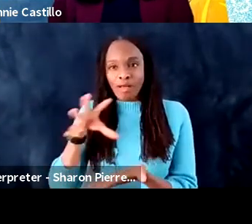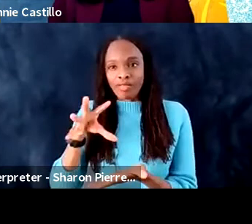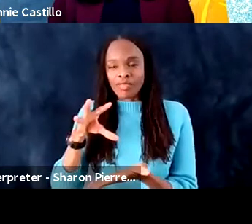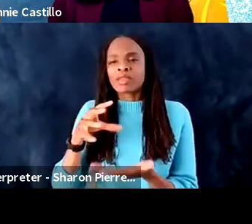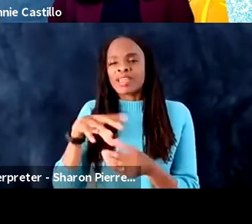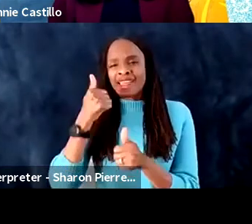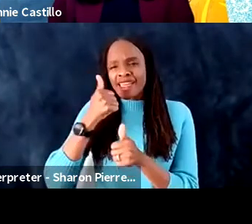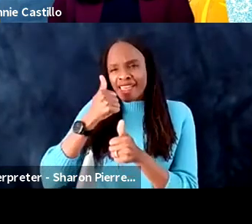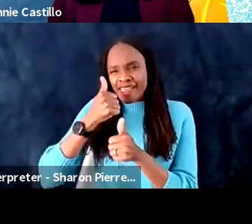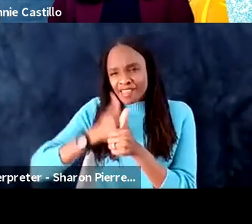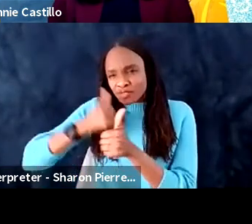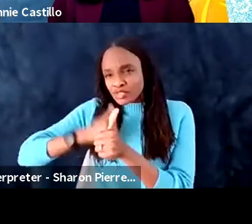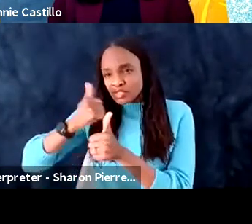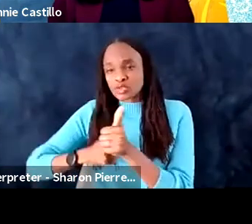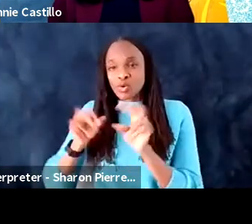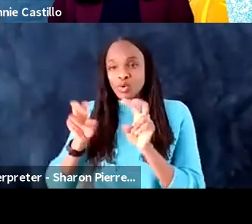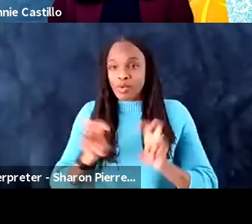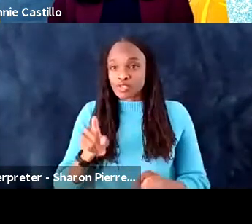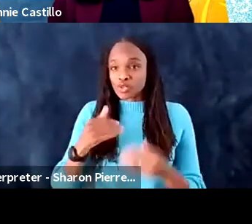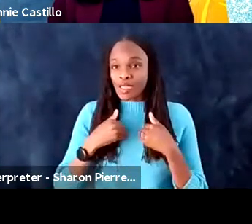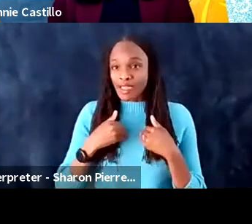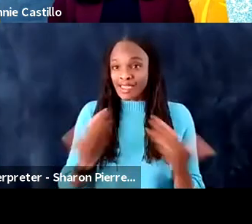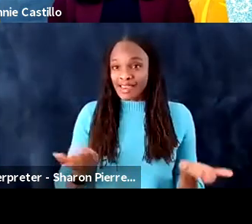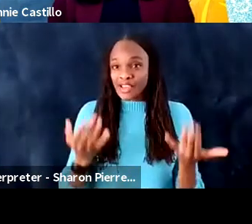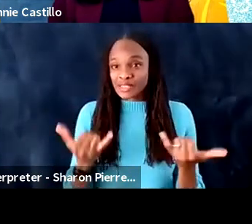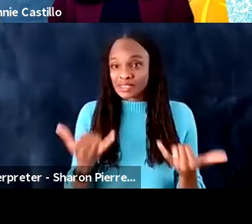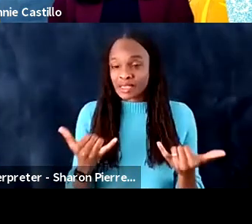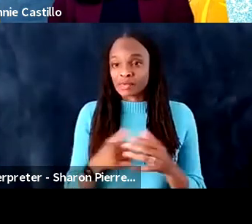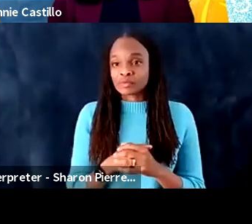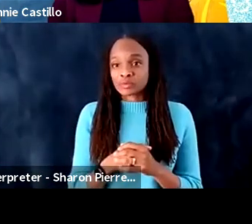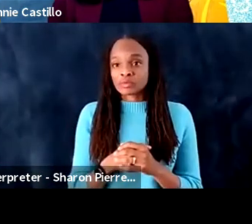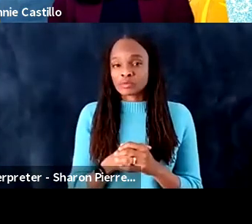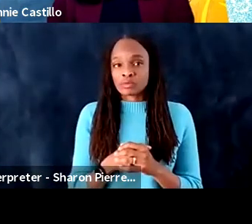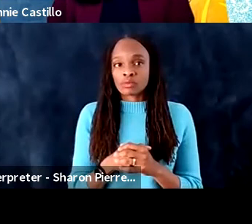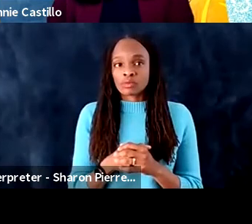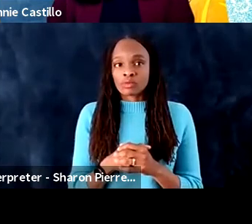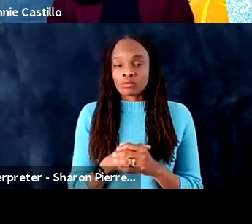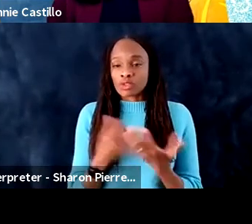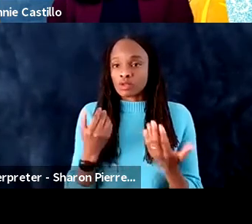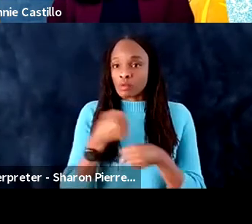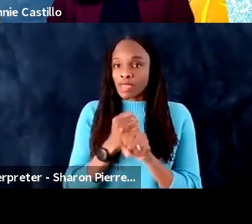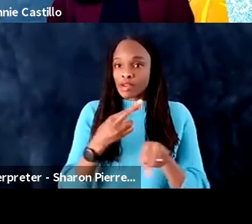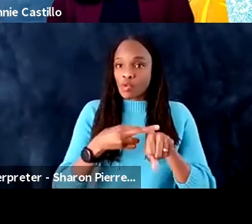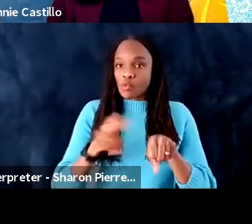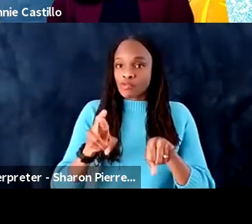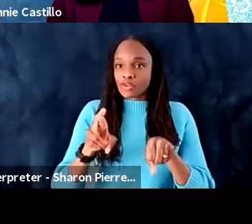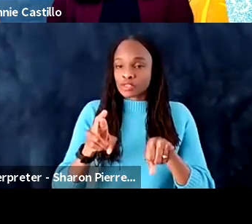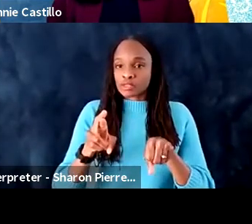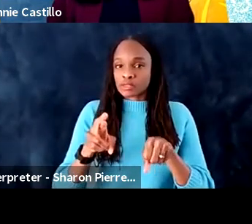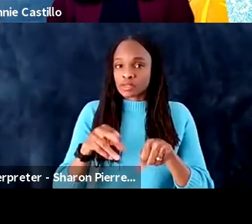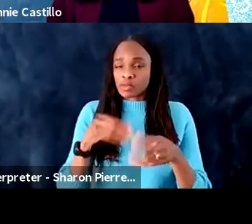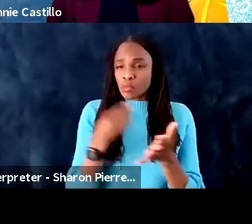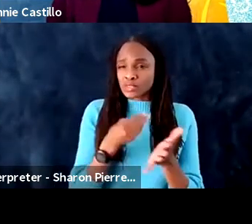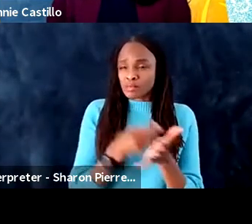single panelist that you had on today had made a reference to, was the money going